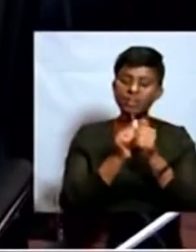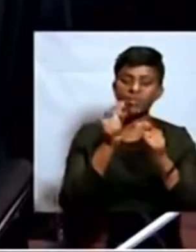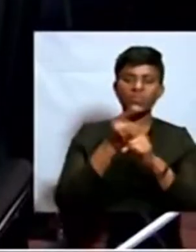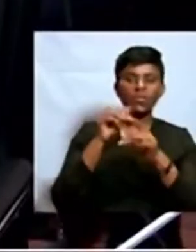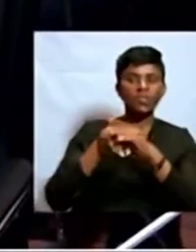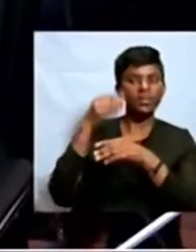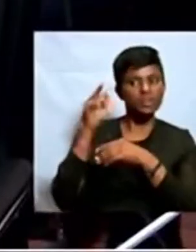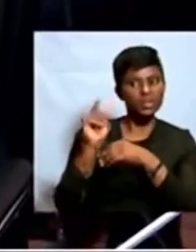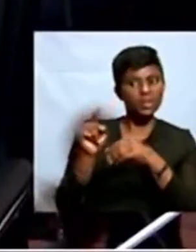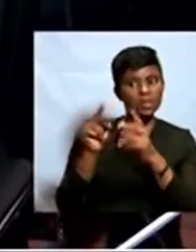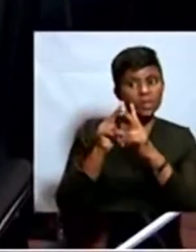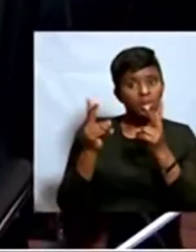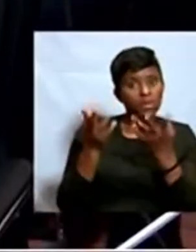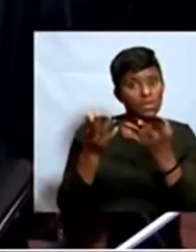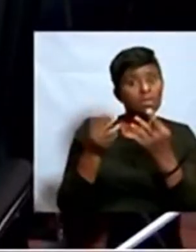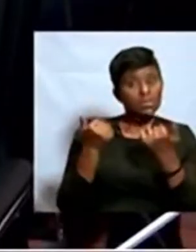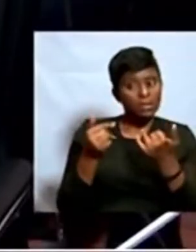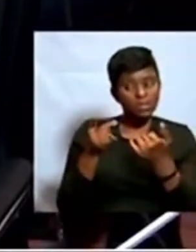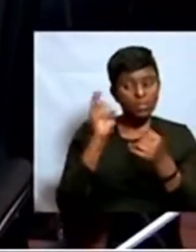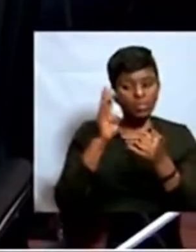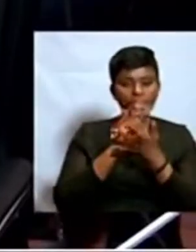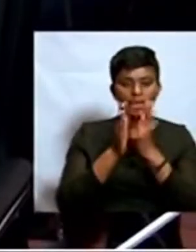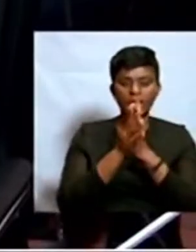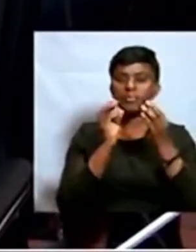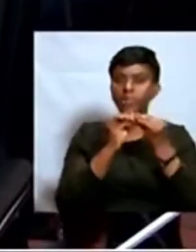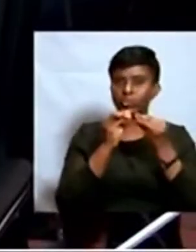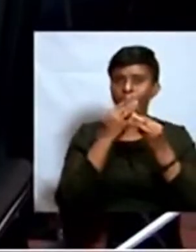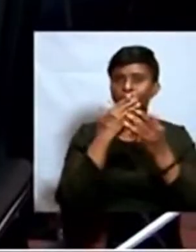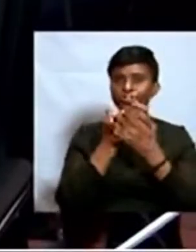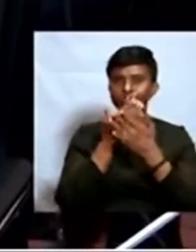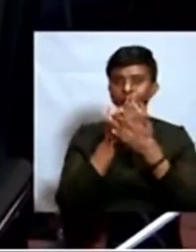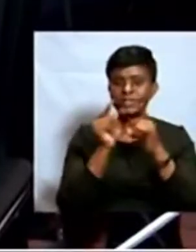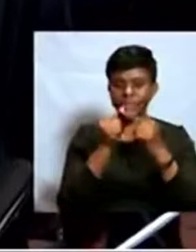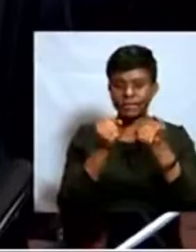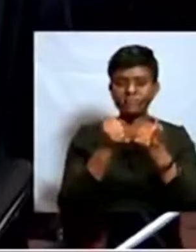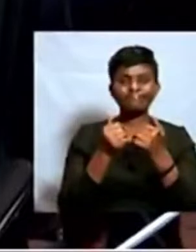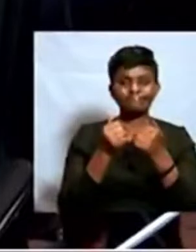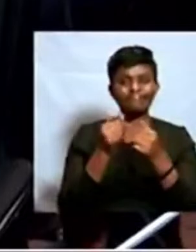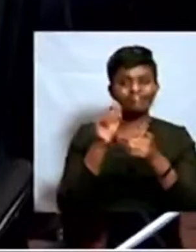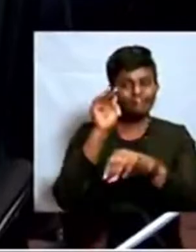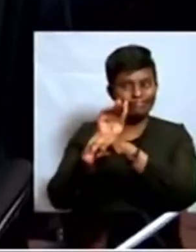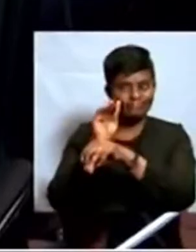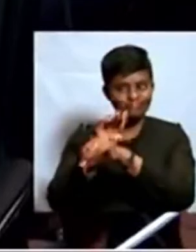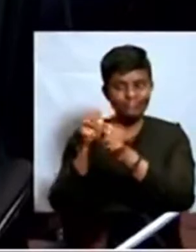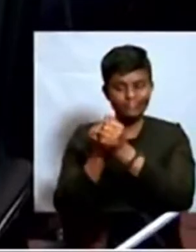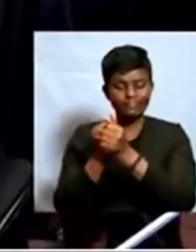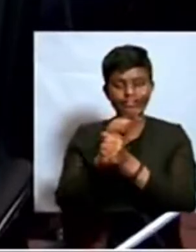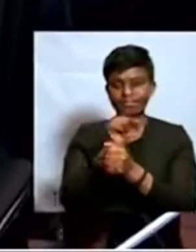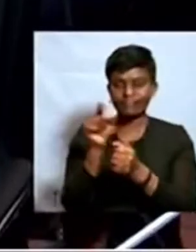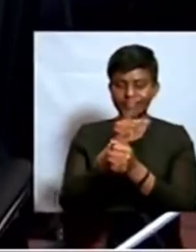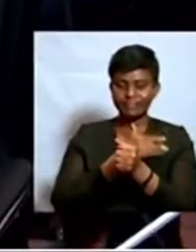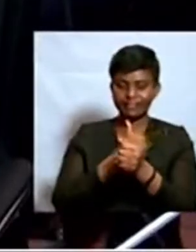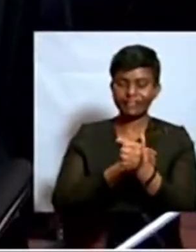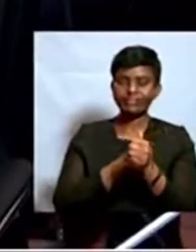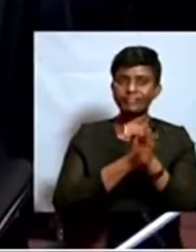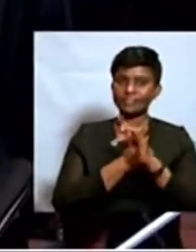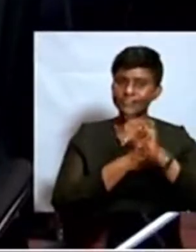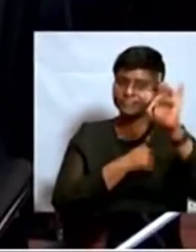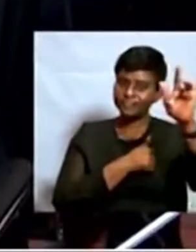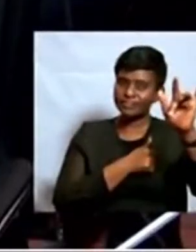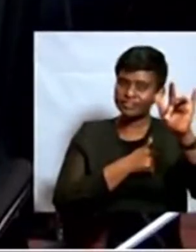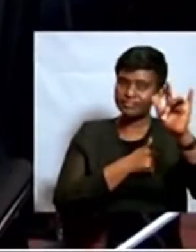outset? So then it would be more attractive. And also to echo the sentiments, I mean, I flew there